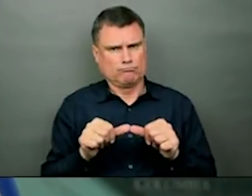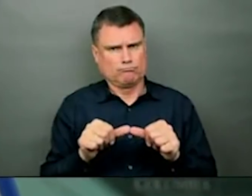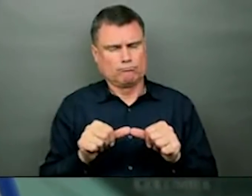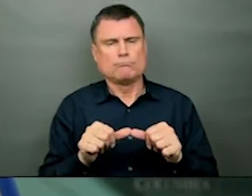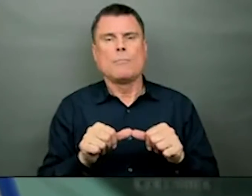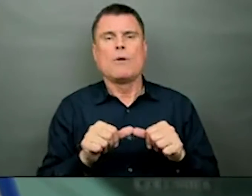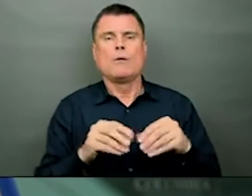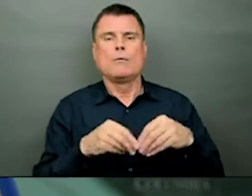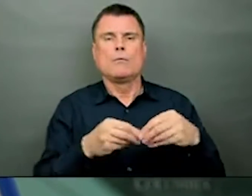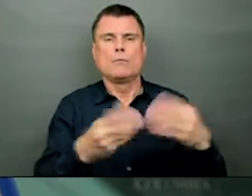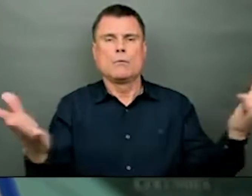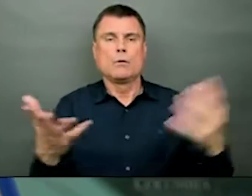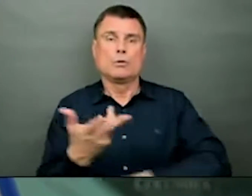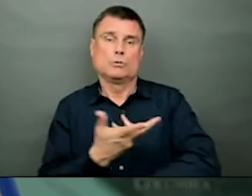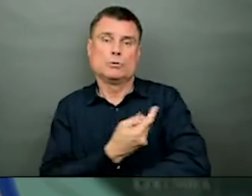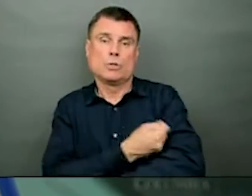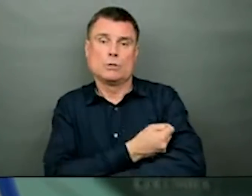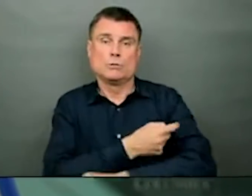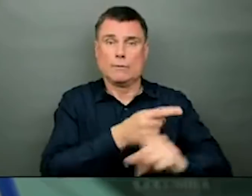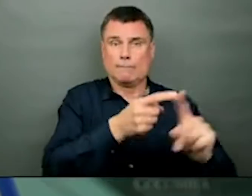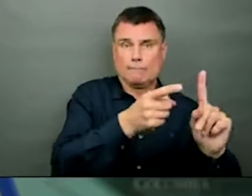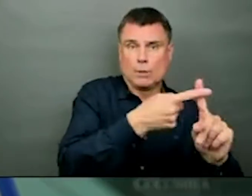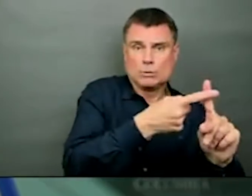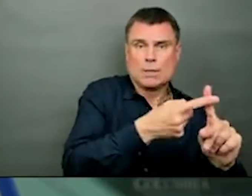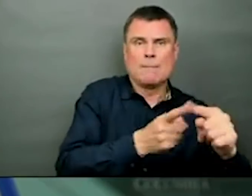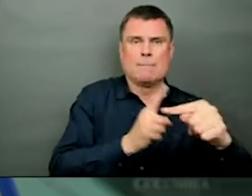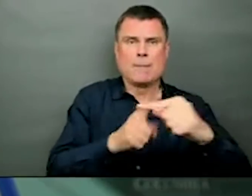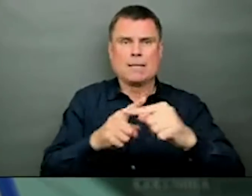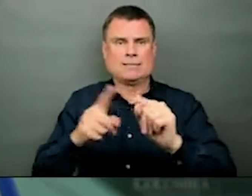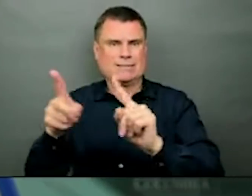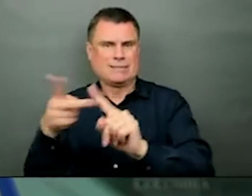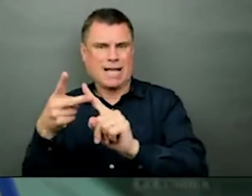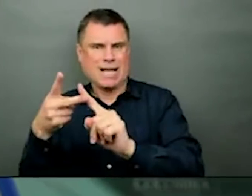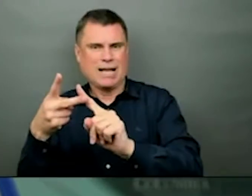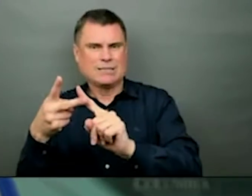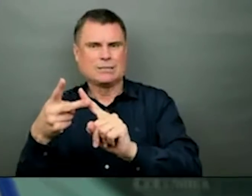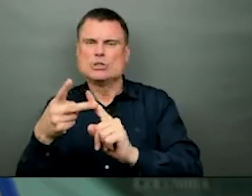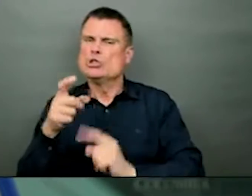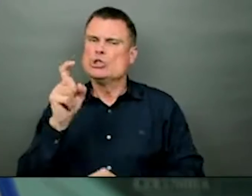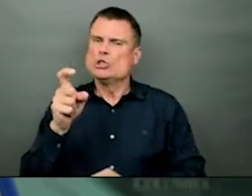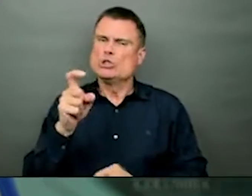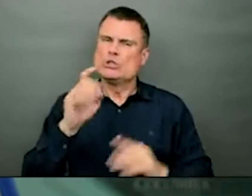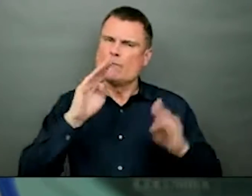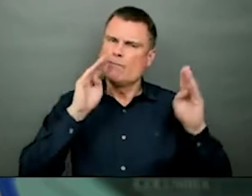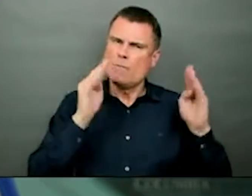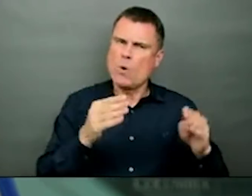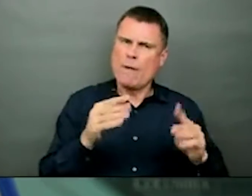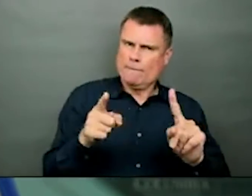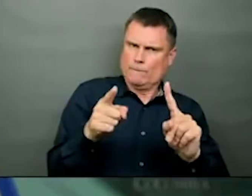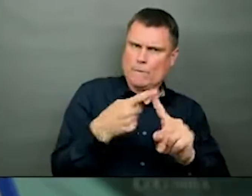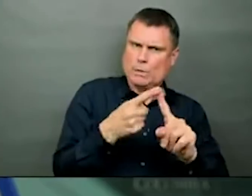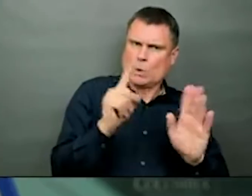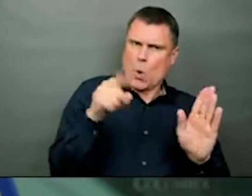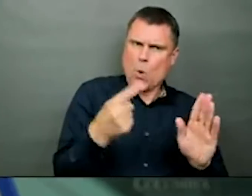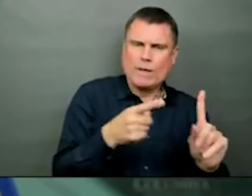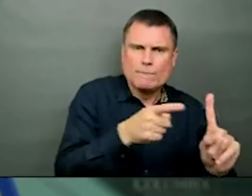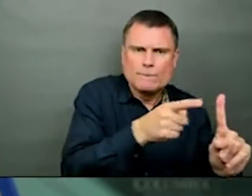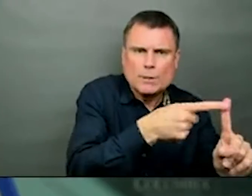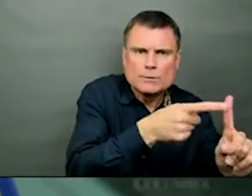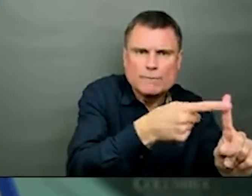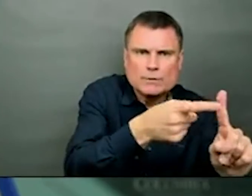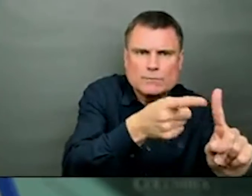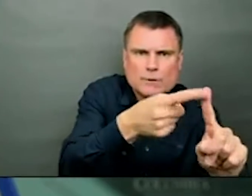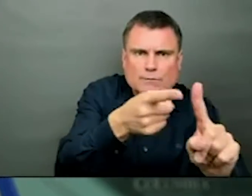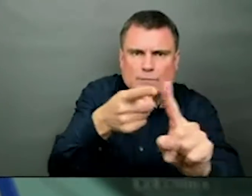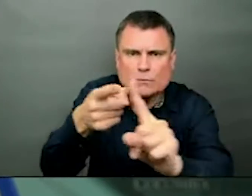you. Parce qu'on suit l'évidence, n'est-ce pas? Il y a de plus en plus de l'évidence sur ces